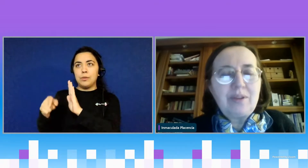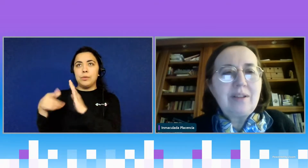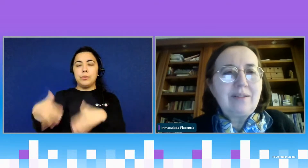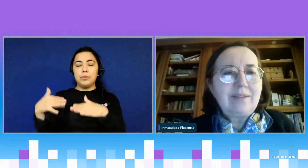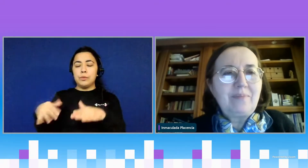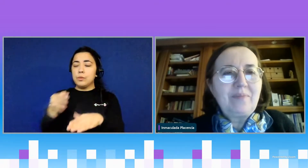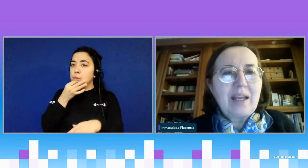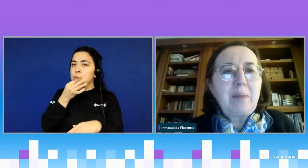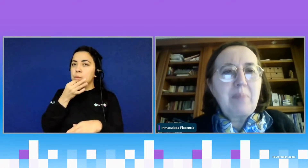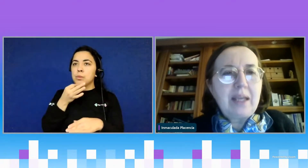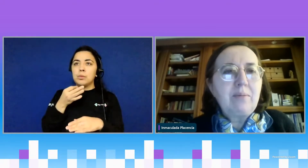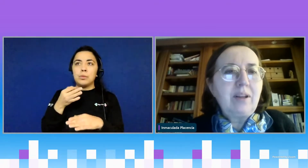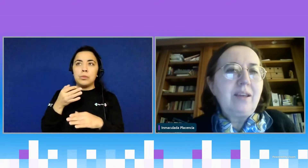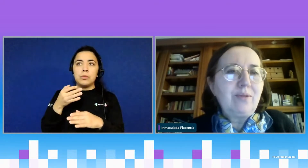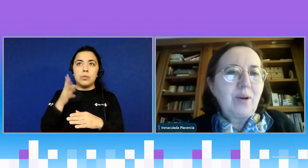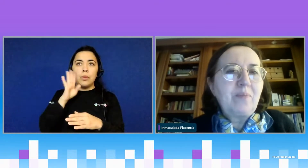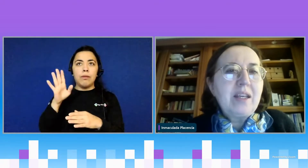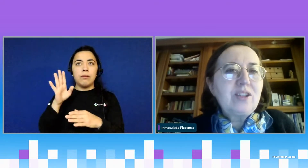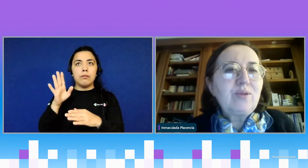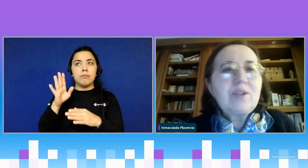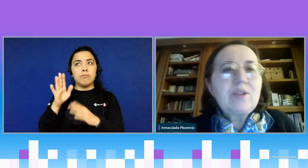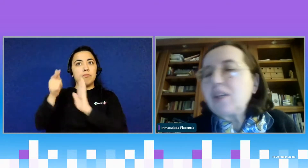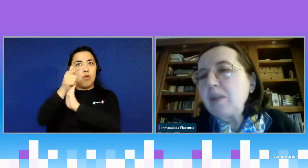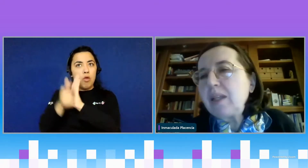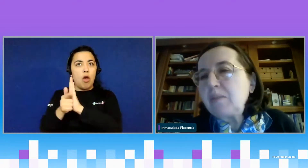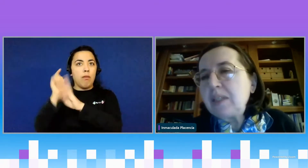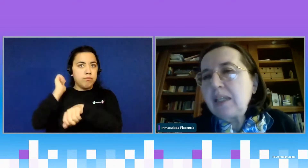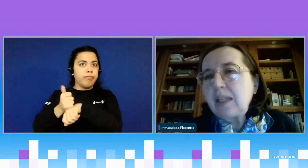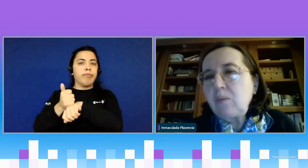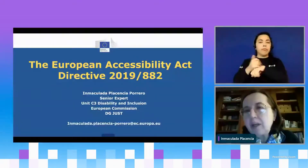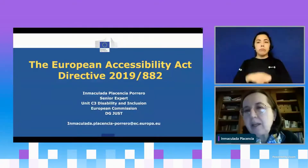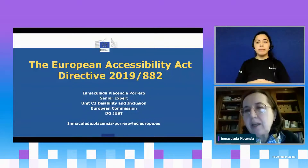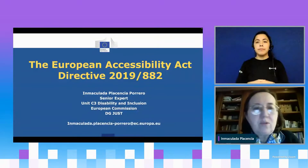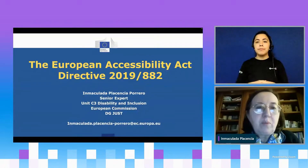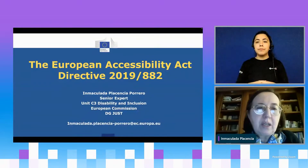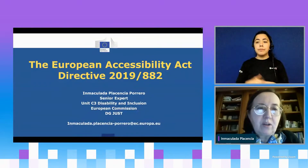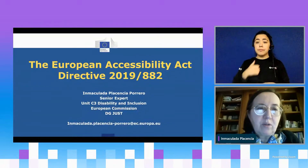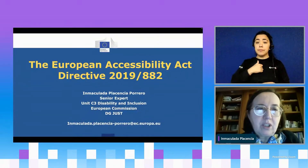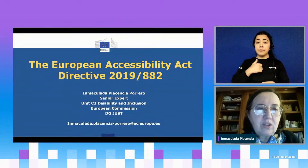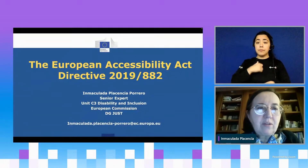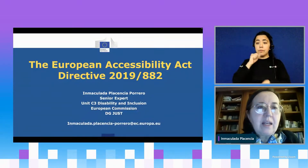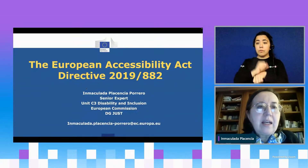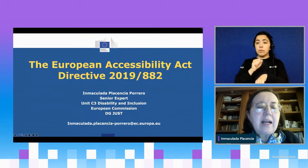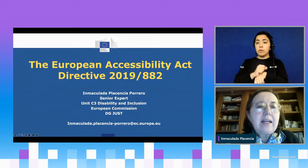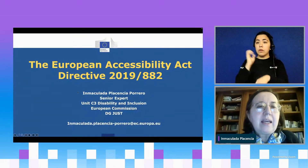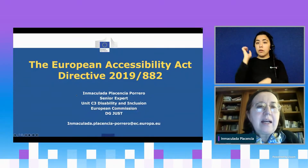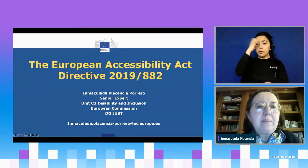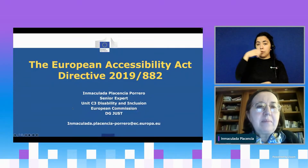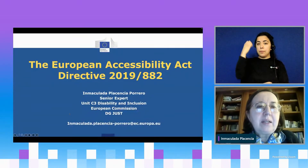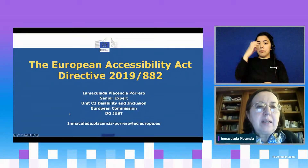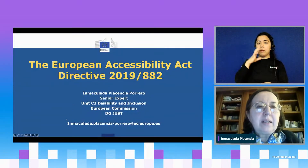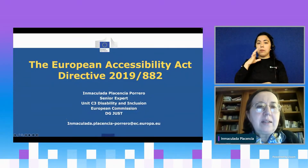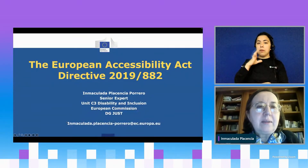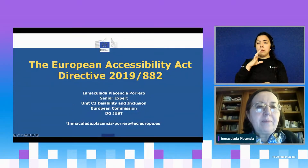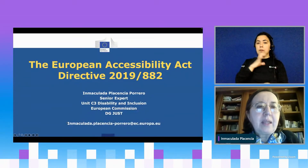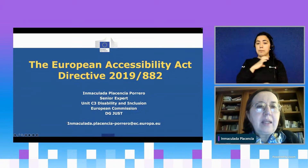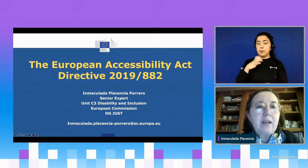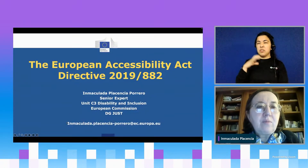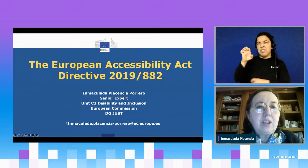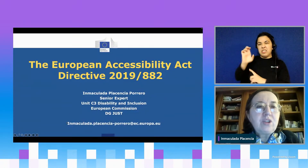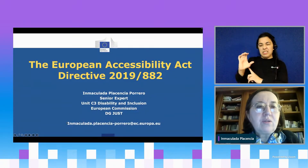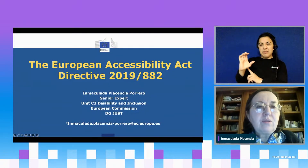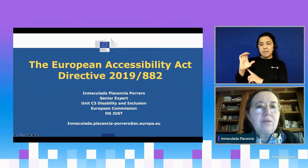soon applicable EU law. So to start with, let me say that I work at the European Commission. I am in